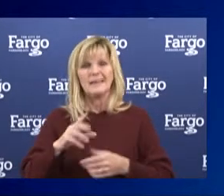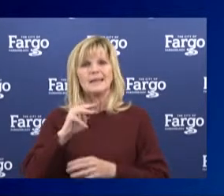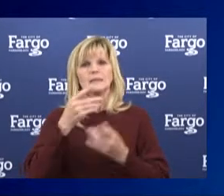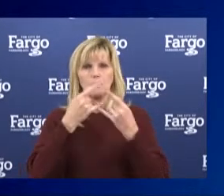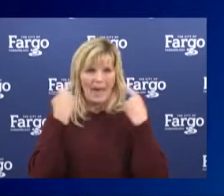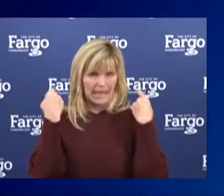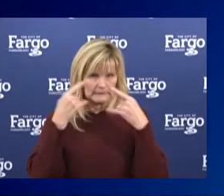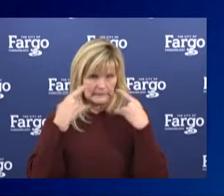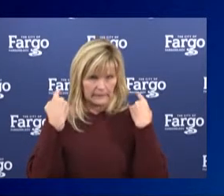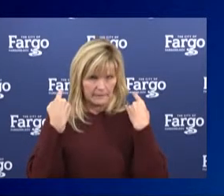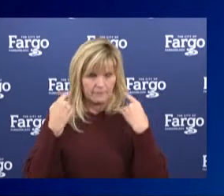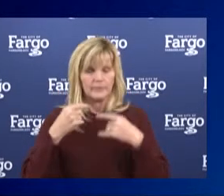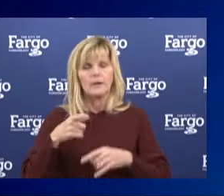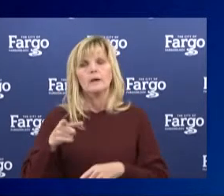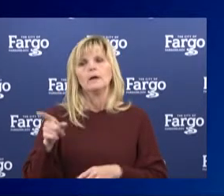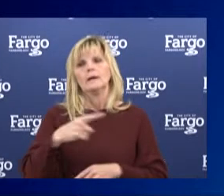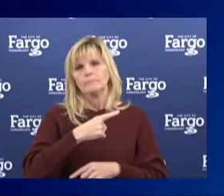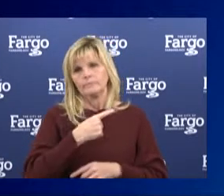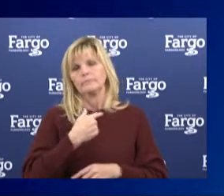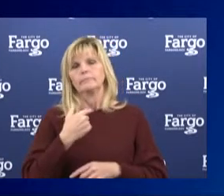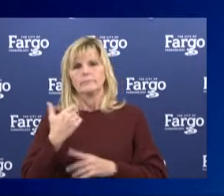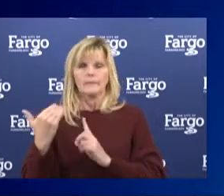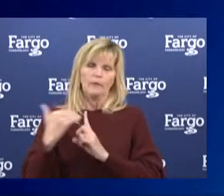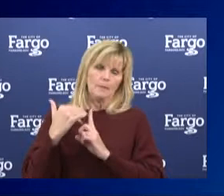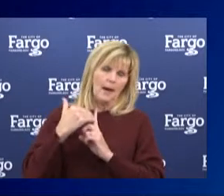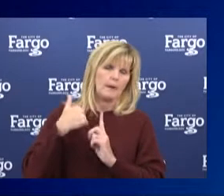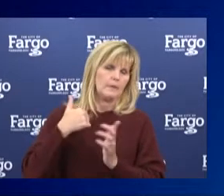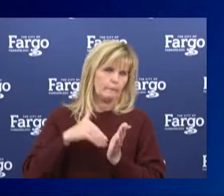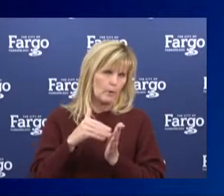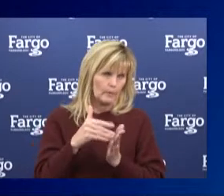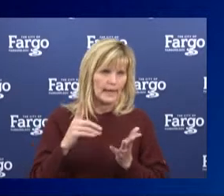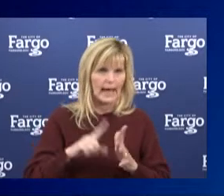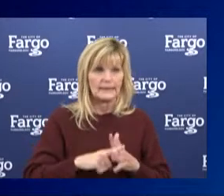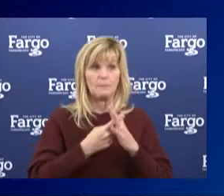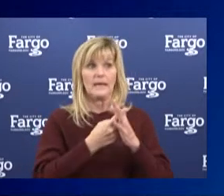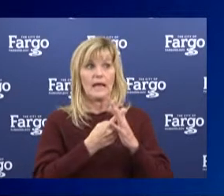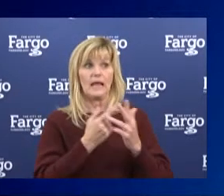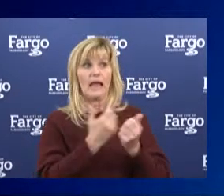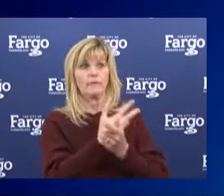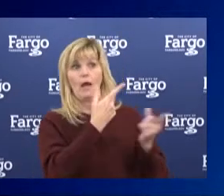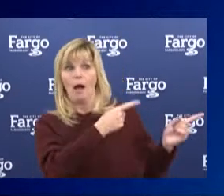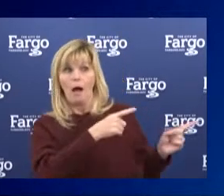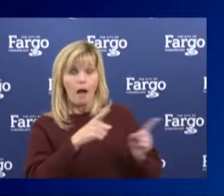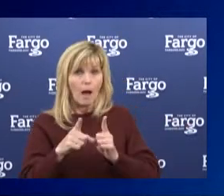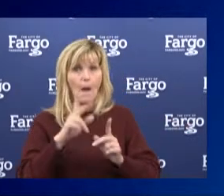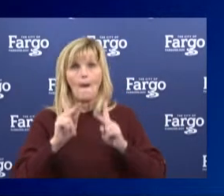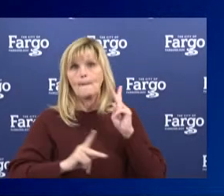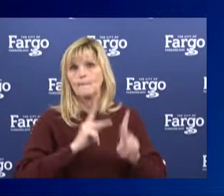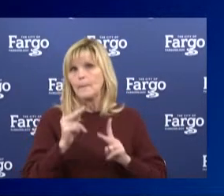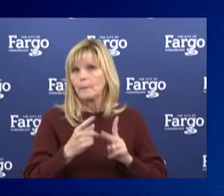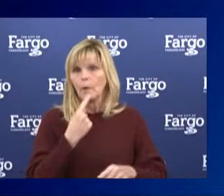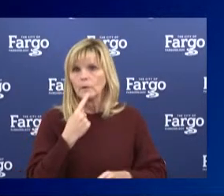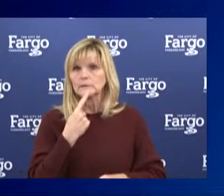And I've been reminded frequently that at the beginning of all this, public health officials were saying,